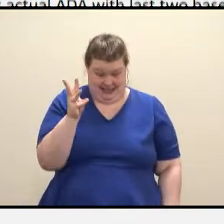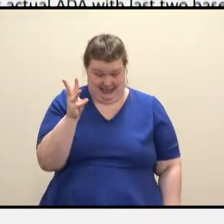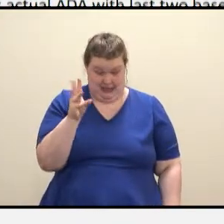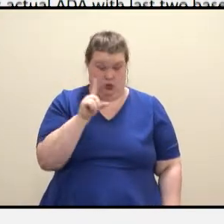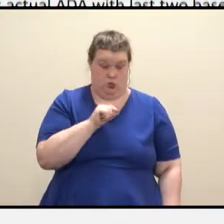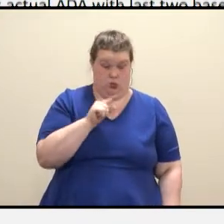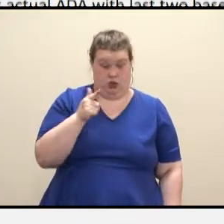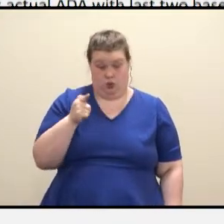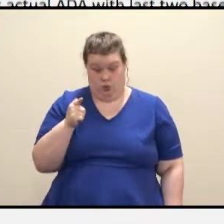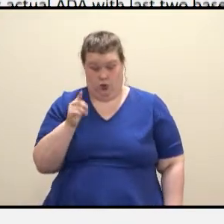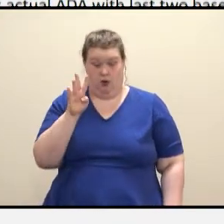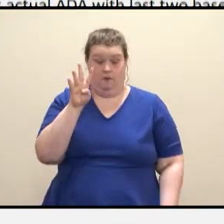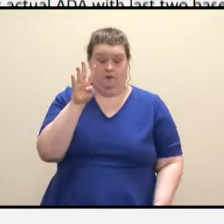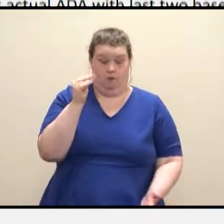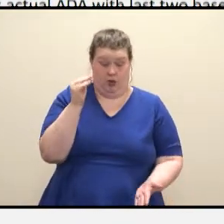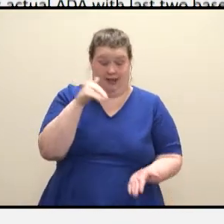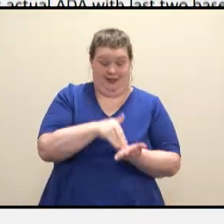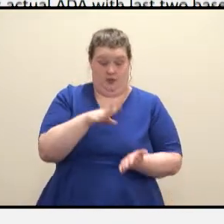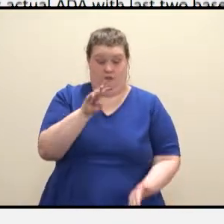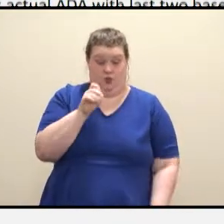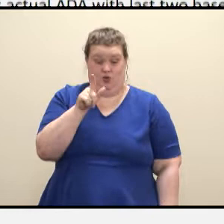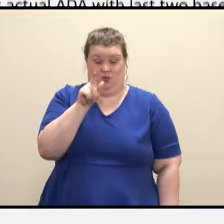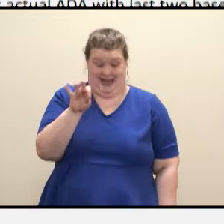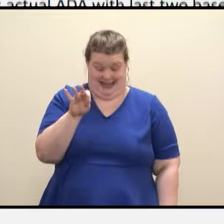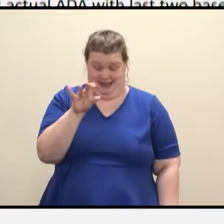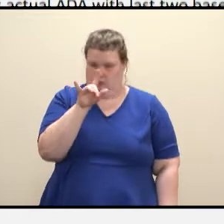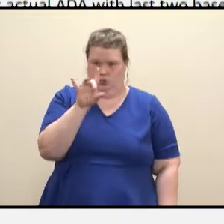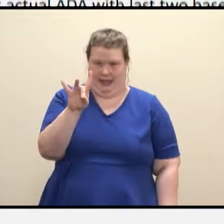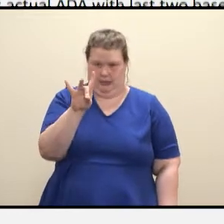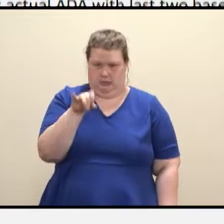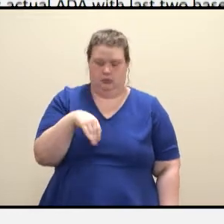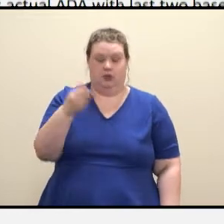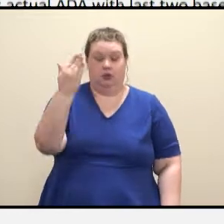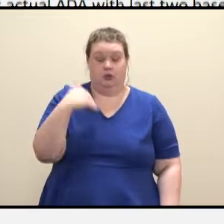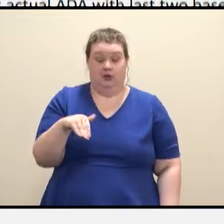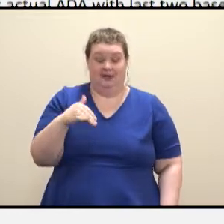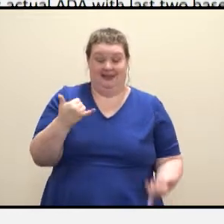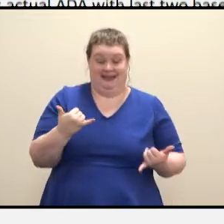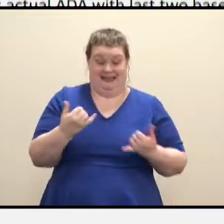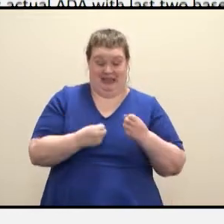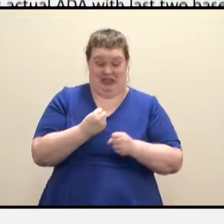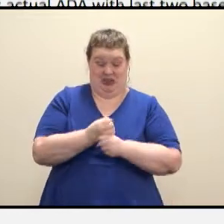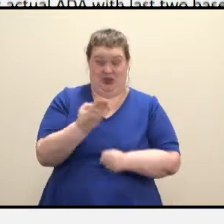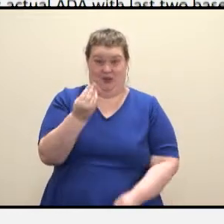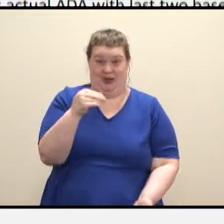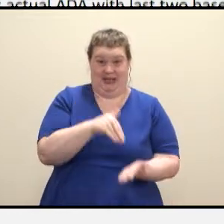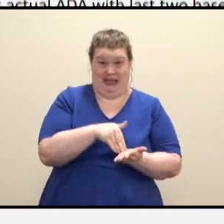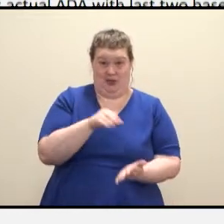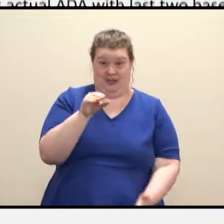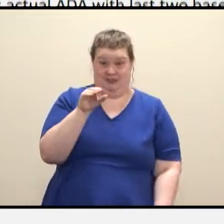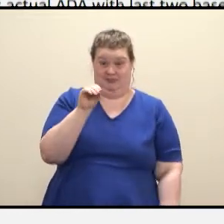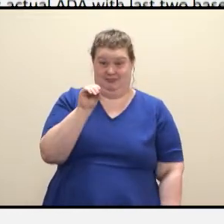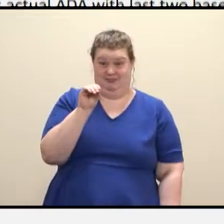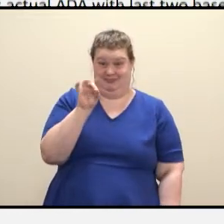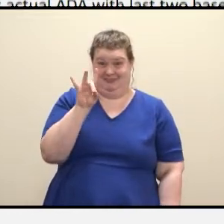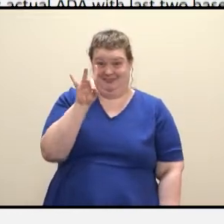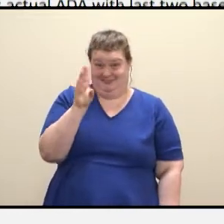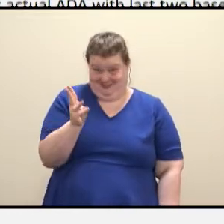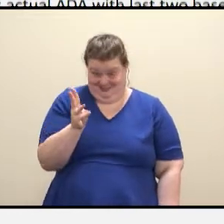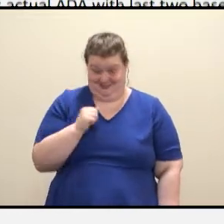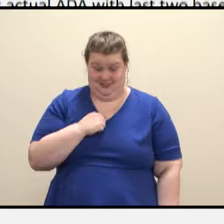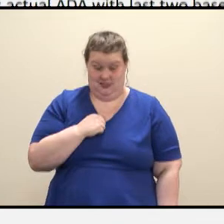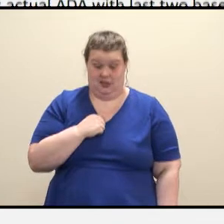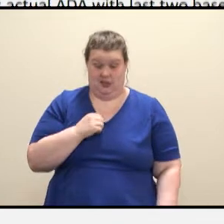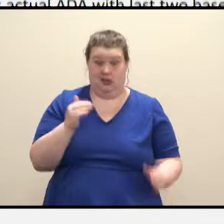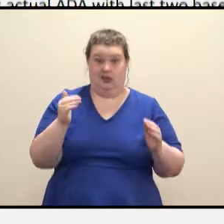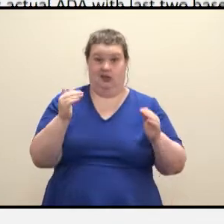it was 14,428. This year, the fall PEAMS number was 14,086. And I have taken